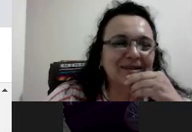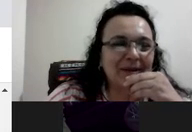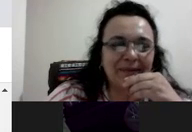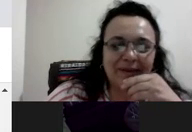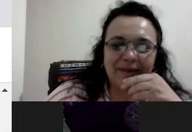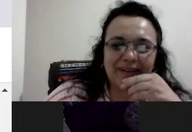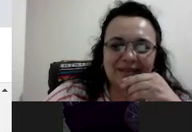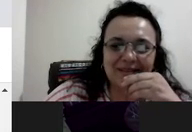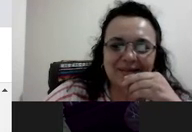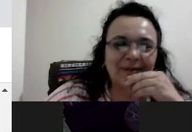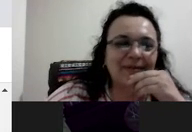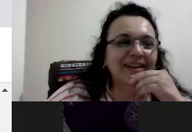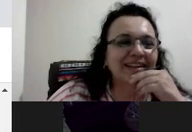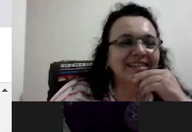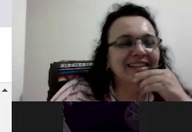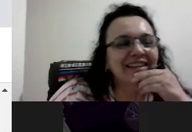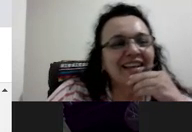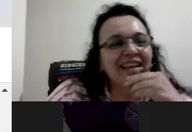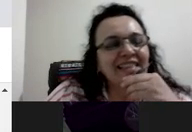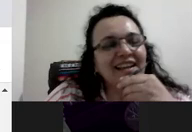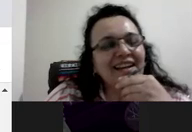the trip. Going to the supermarket. Okay,